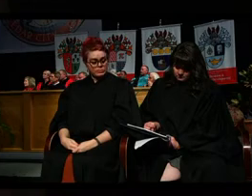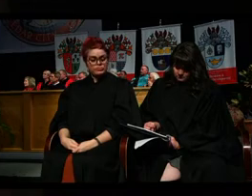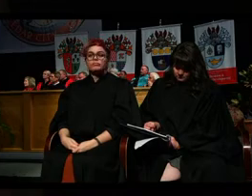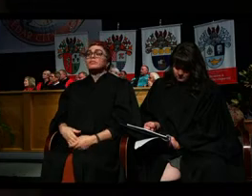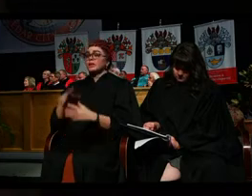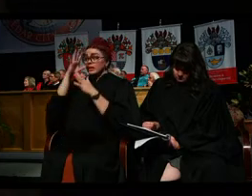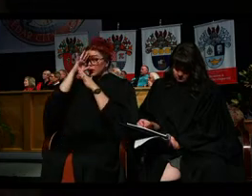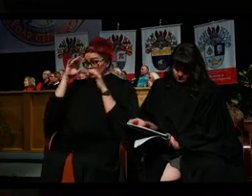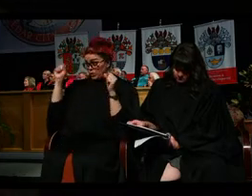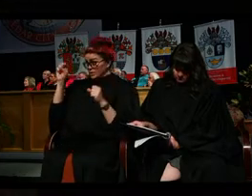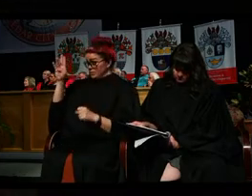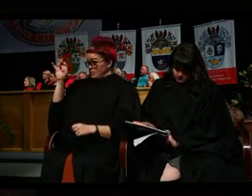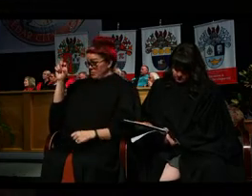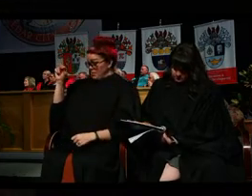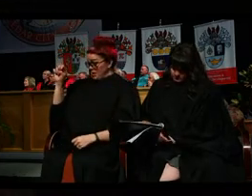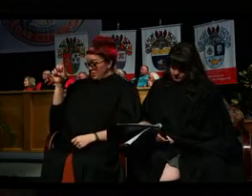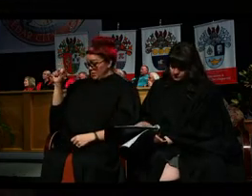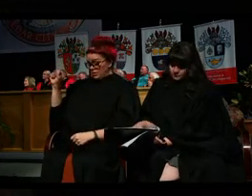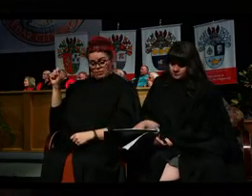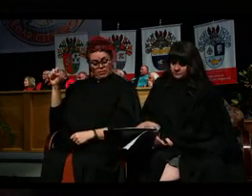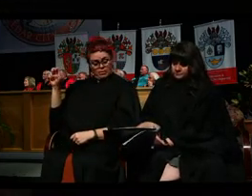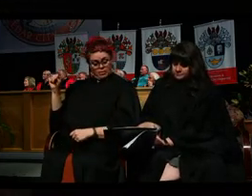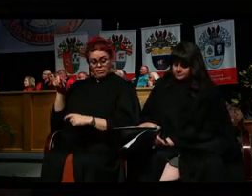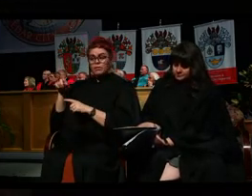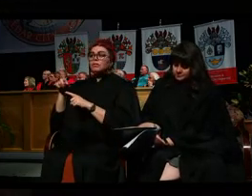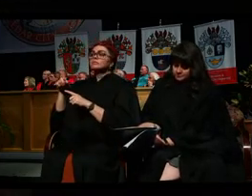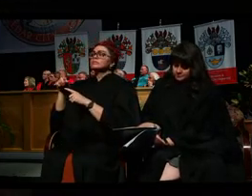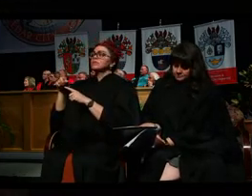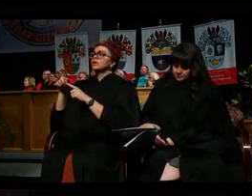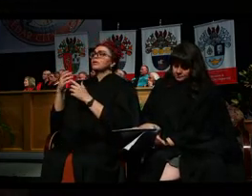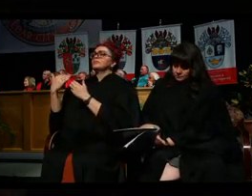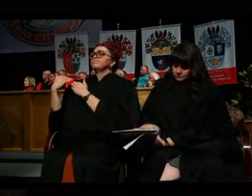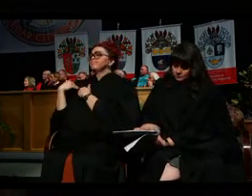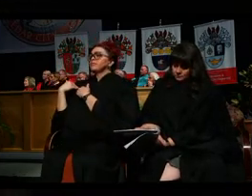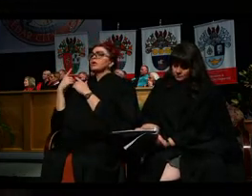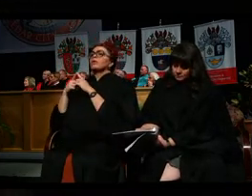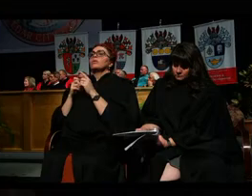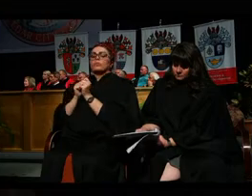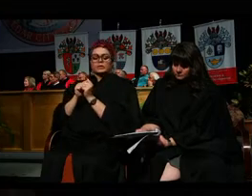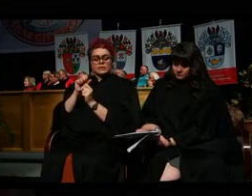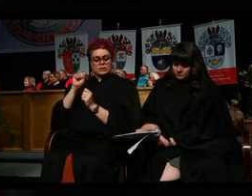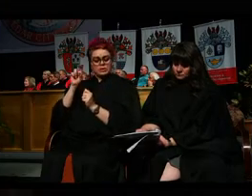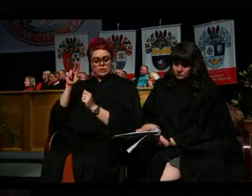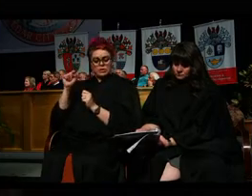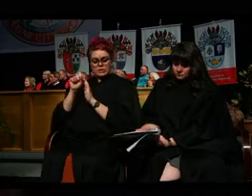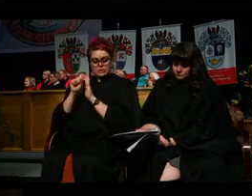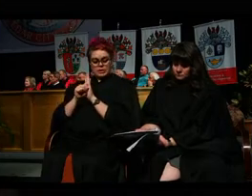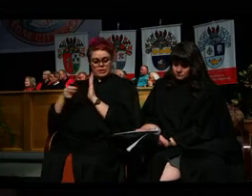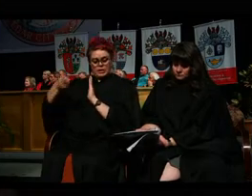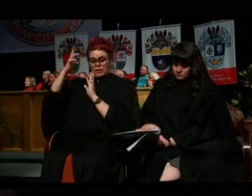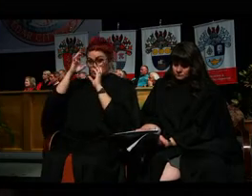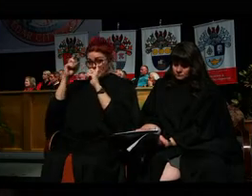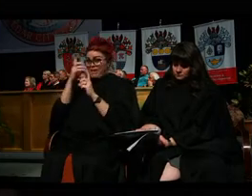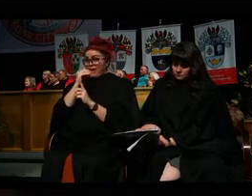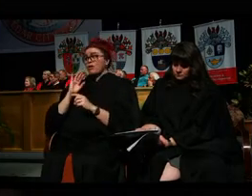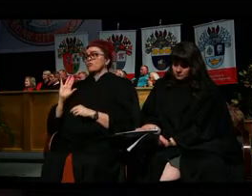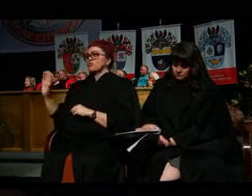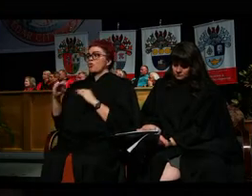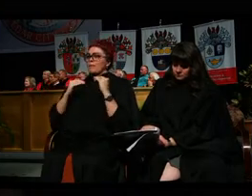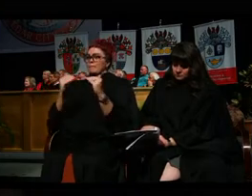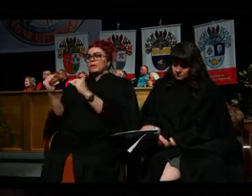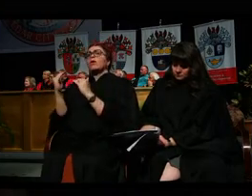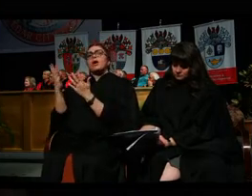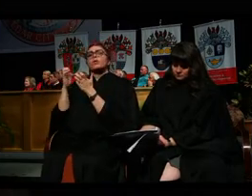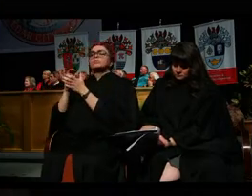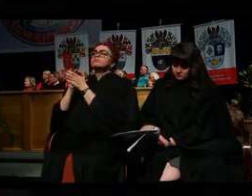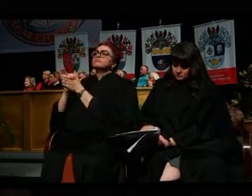President Benson, on behalf of the Utah system of higher education and your peers across the state, I want to congratulate you on today's